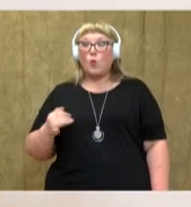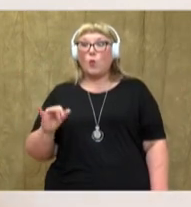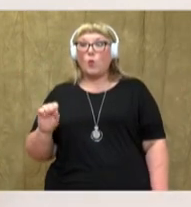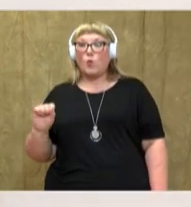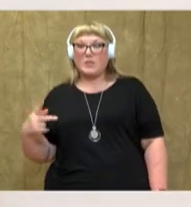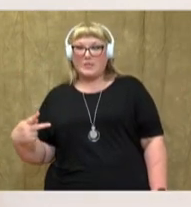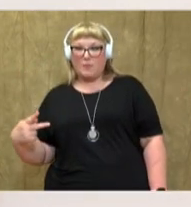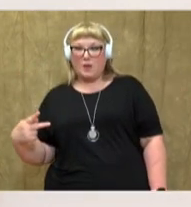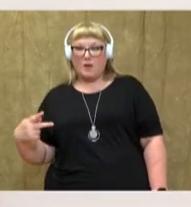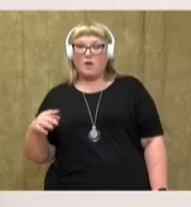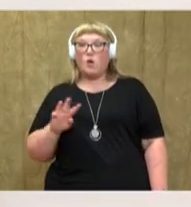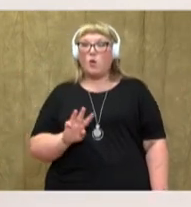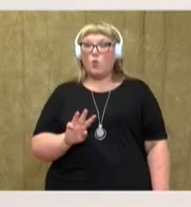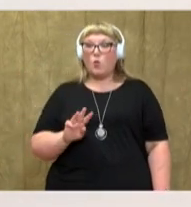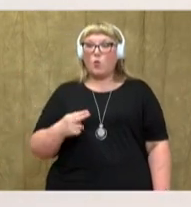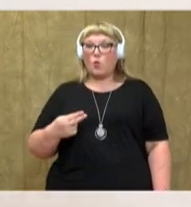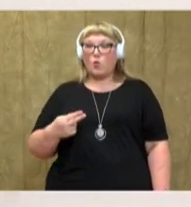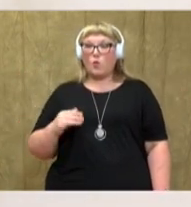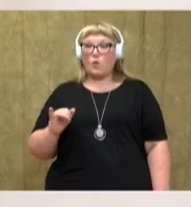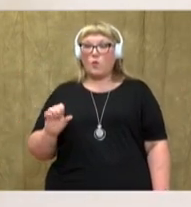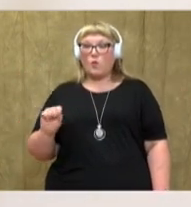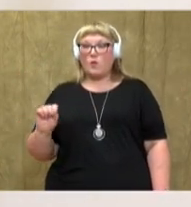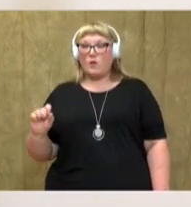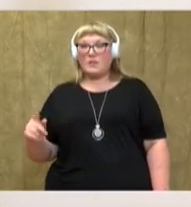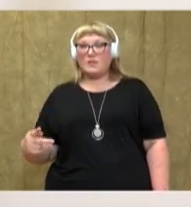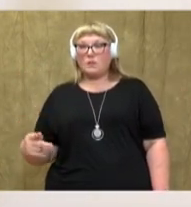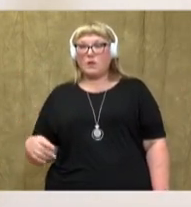Wisp. Good. Let's take it, segment those sounds.